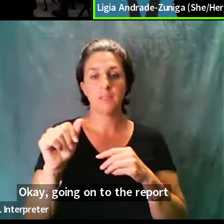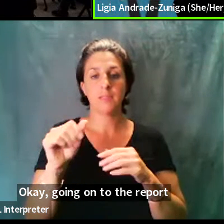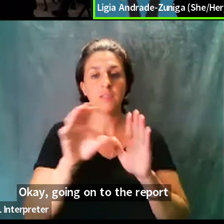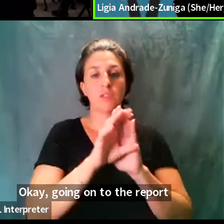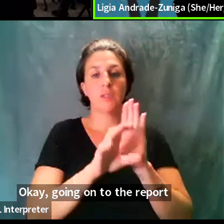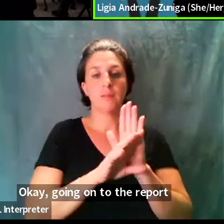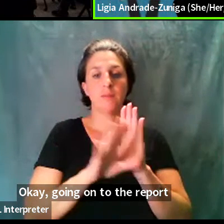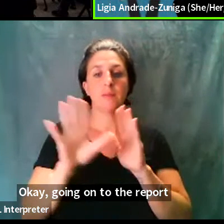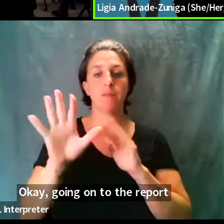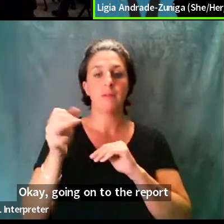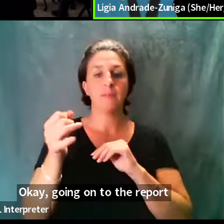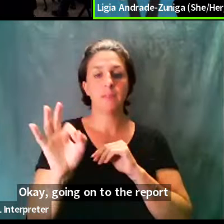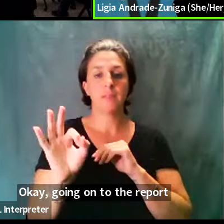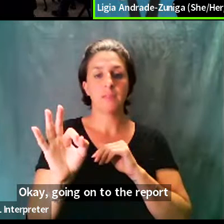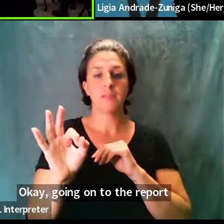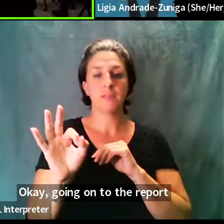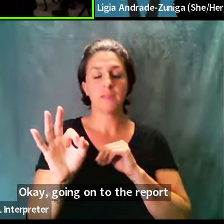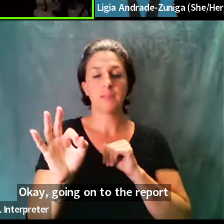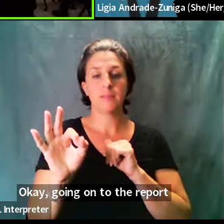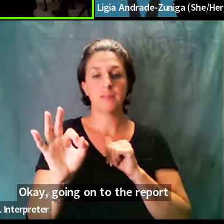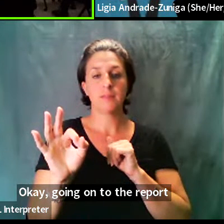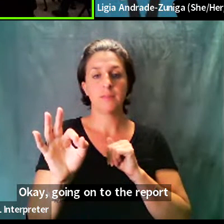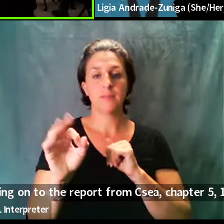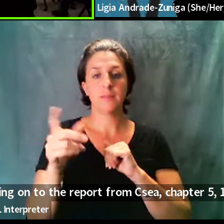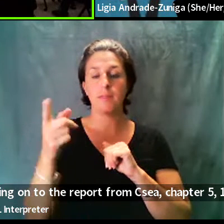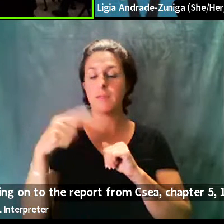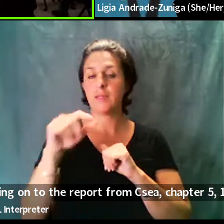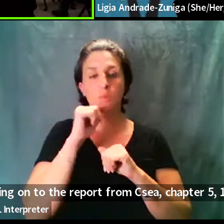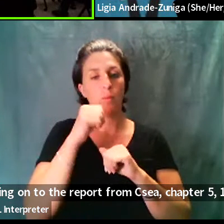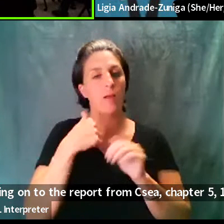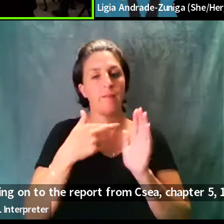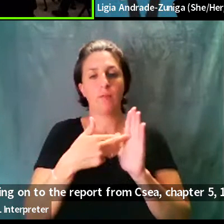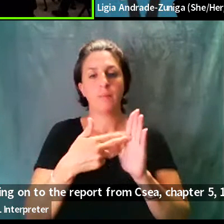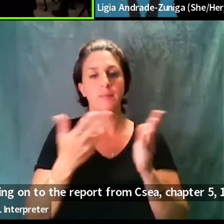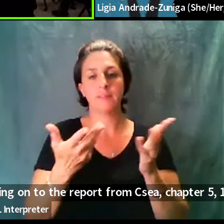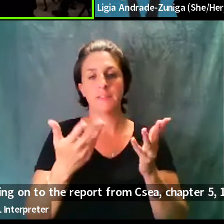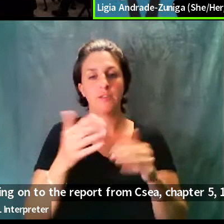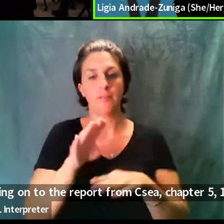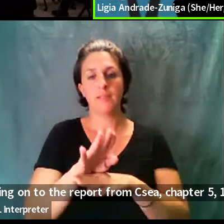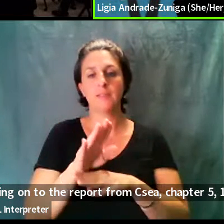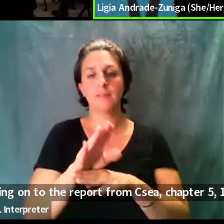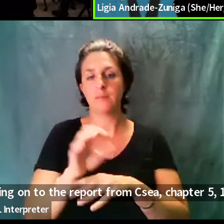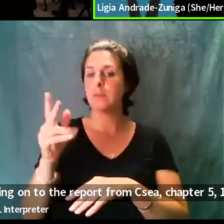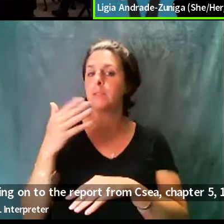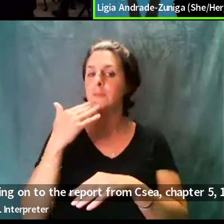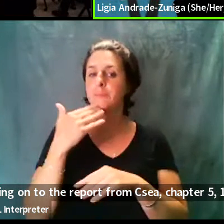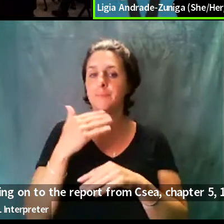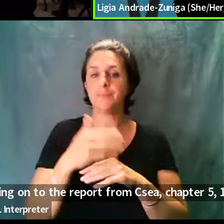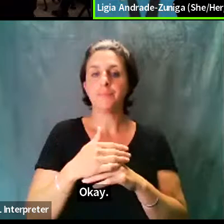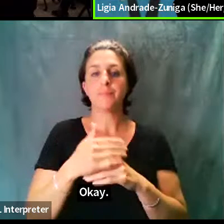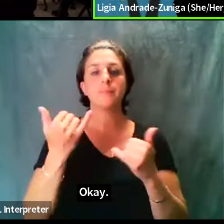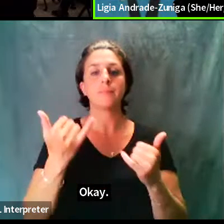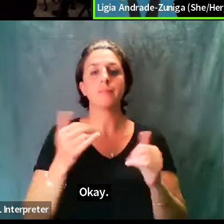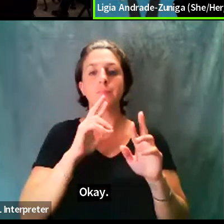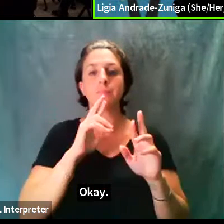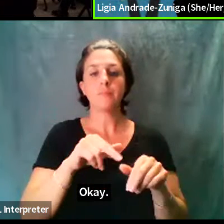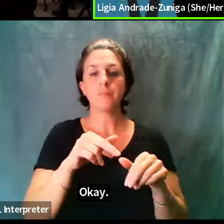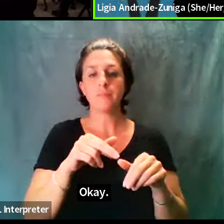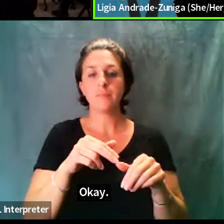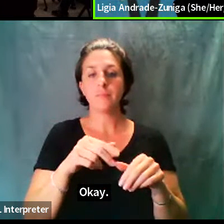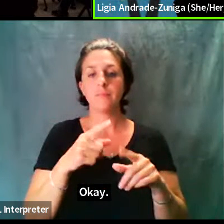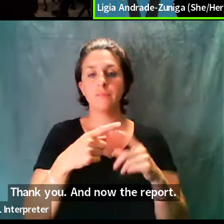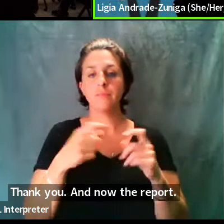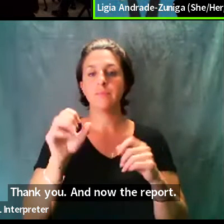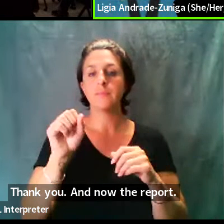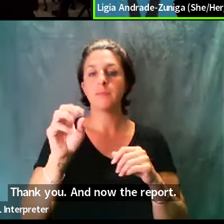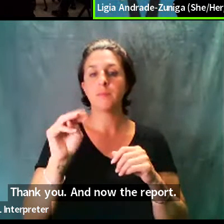519. They don't have a rep here this evening. Thank you. Okay, thank you. And now the report of the San Mateo